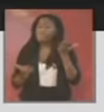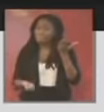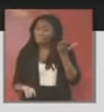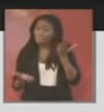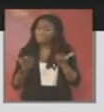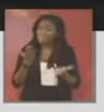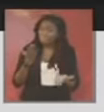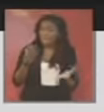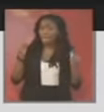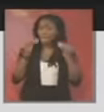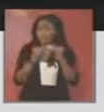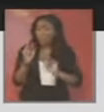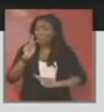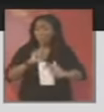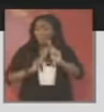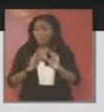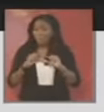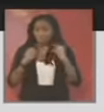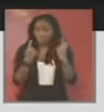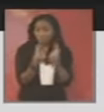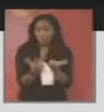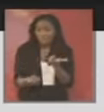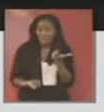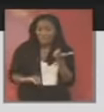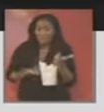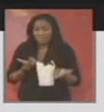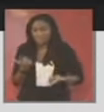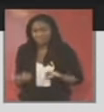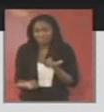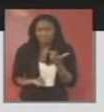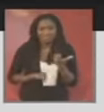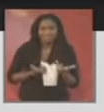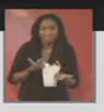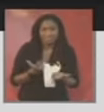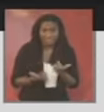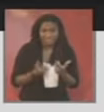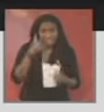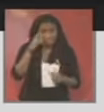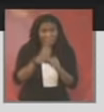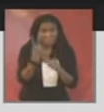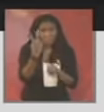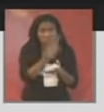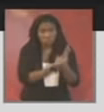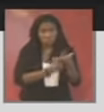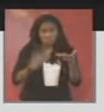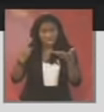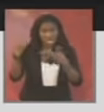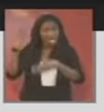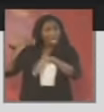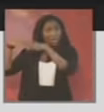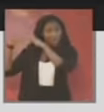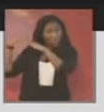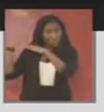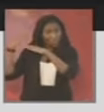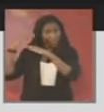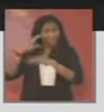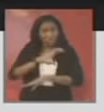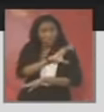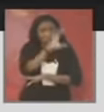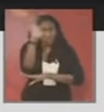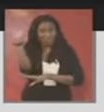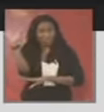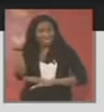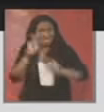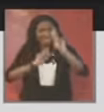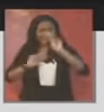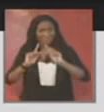activities that may have occurred 2 weeks ago. 2 weeks ago basically being the beginning of the Christmas festivities, the 25th of December come